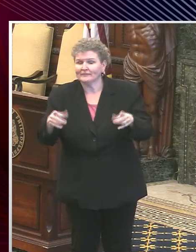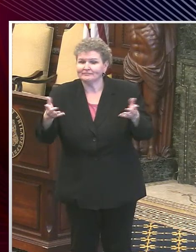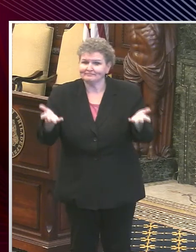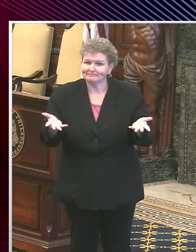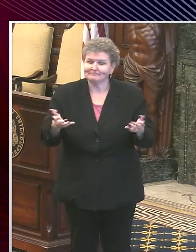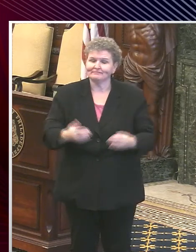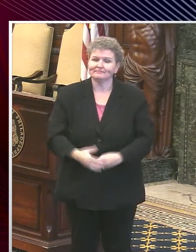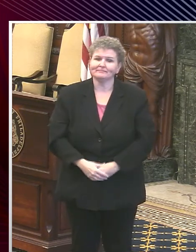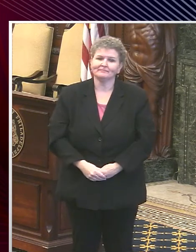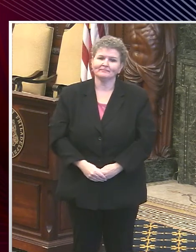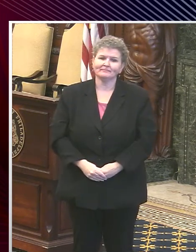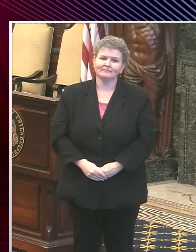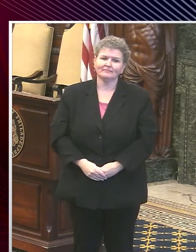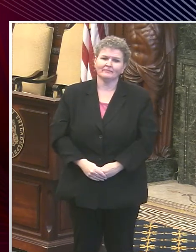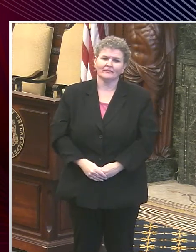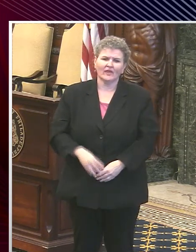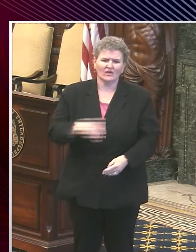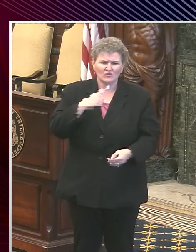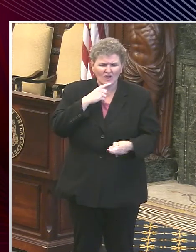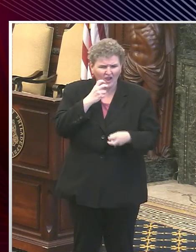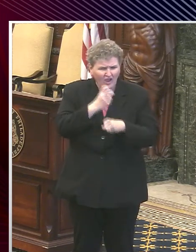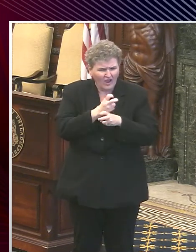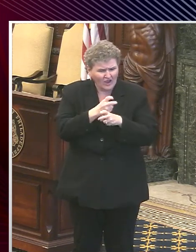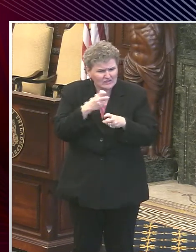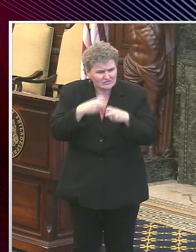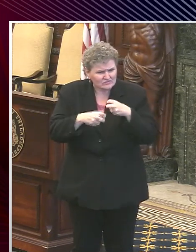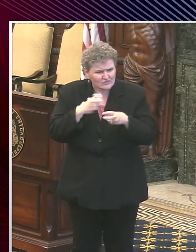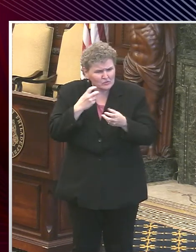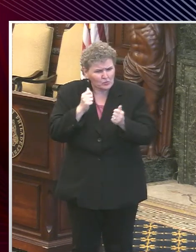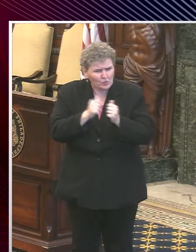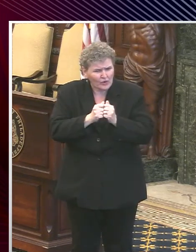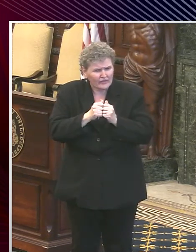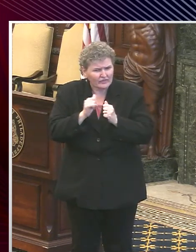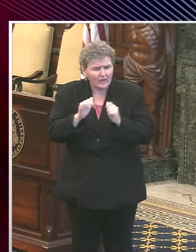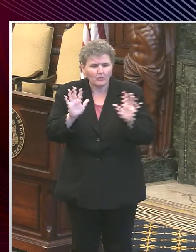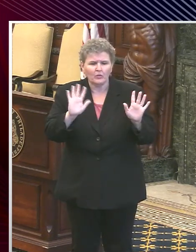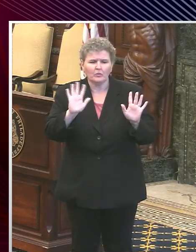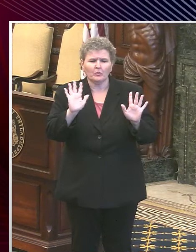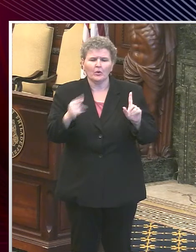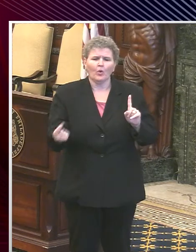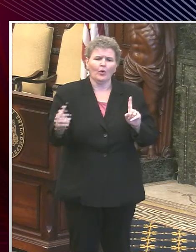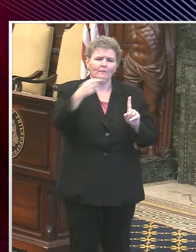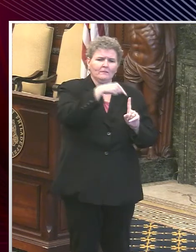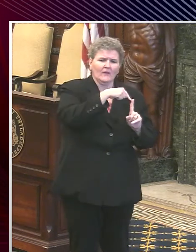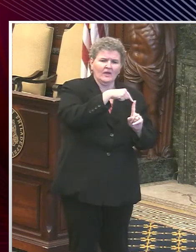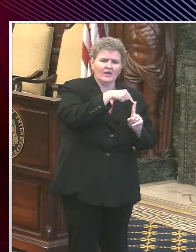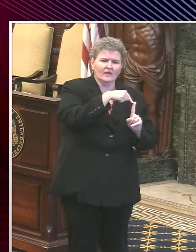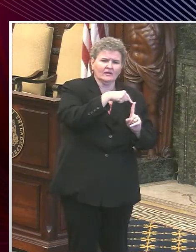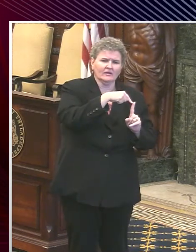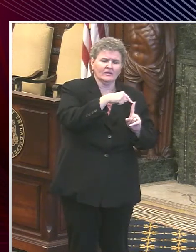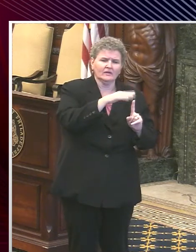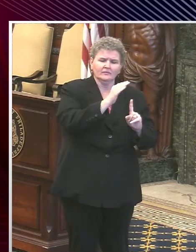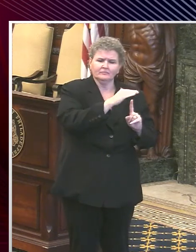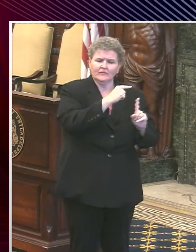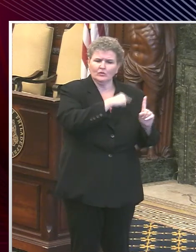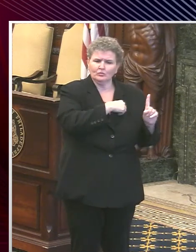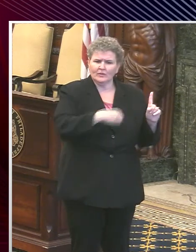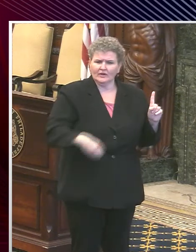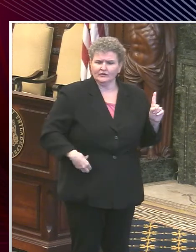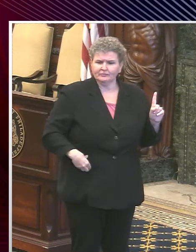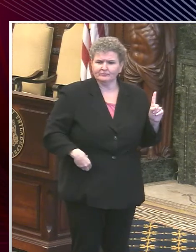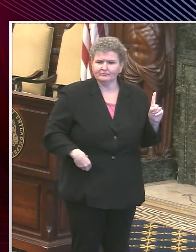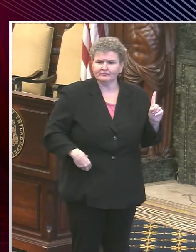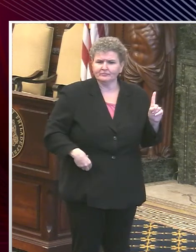Is there an issue about? Well, let me just ask this since I've only got 2. Mayor, should